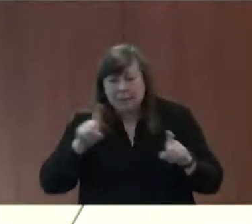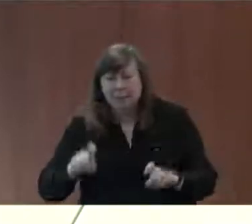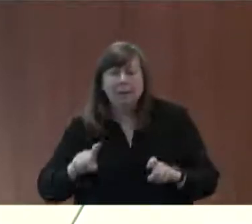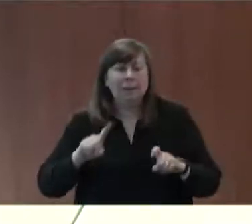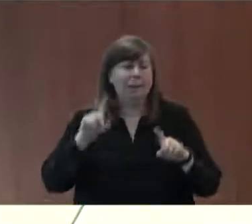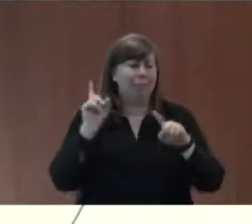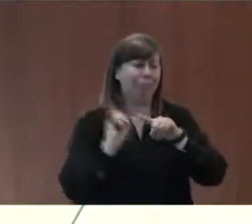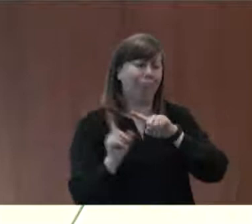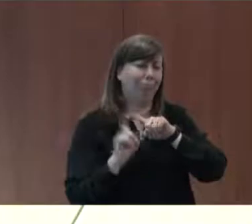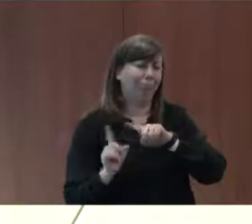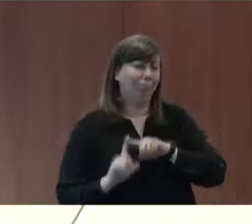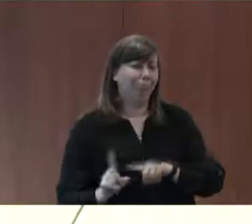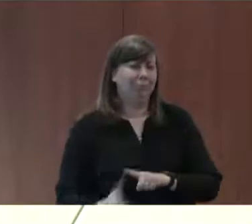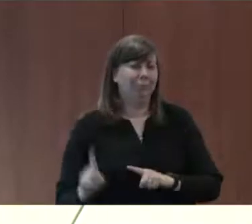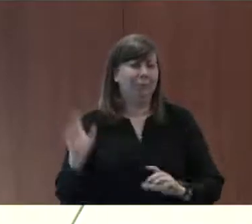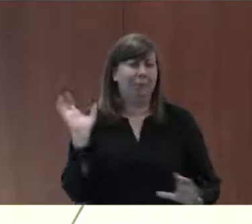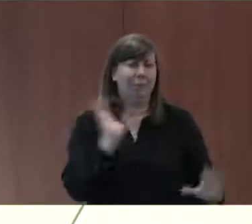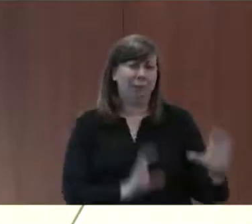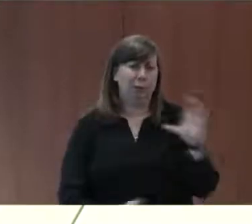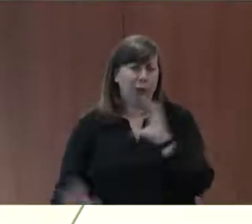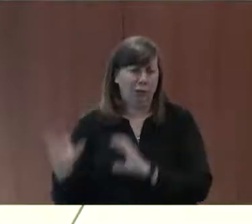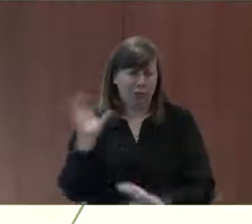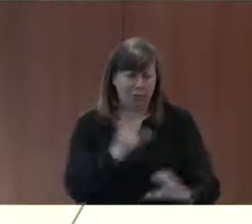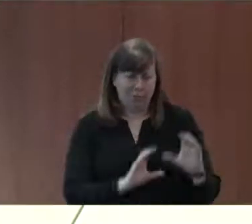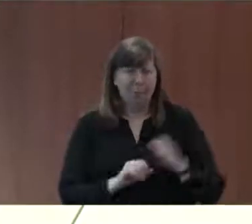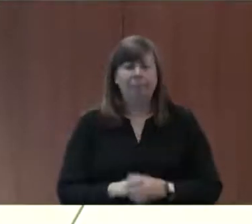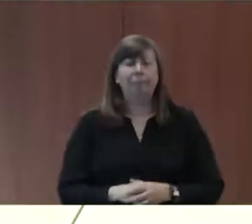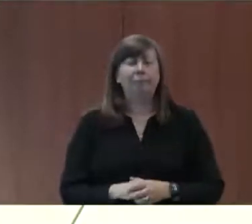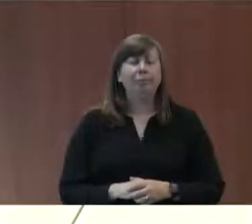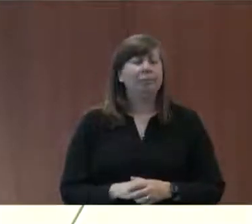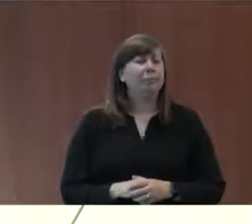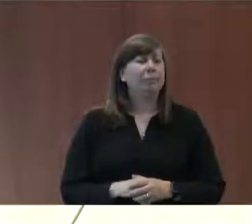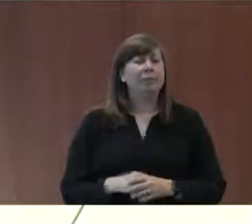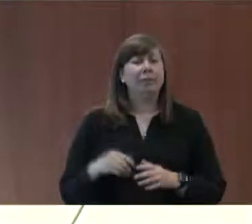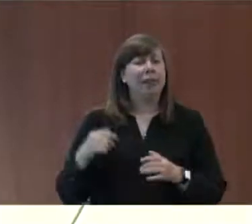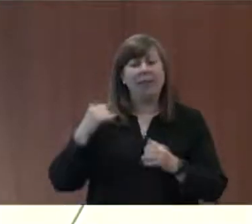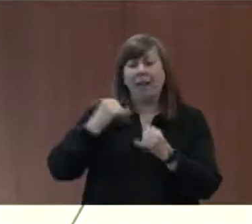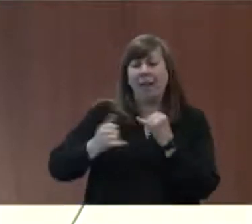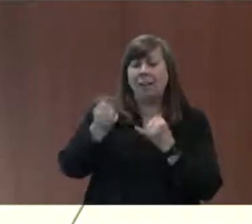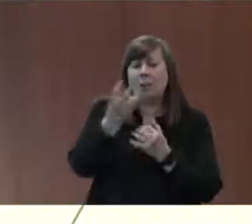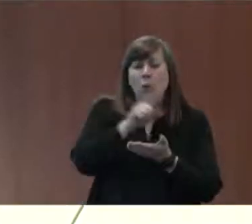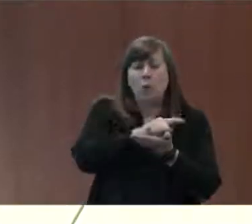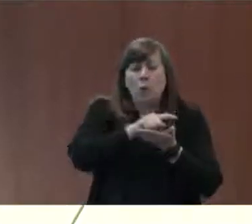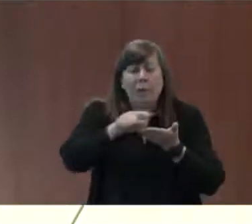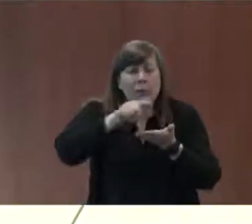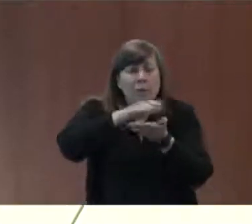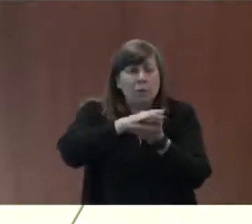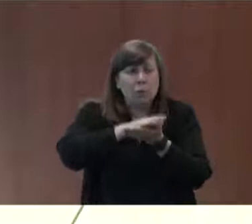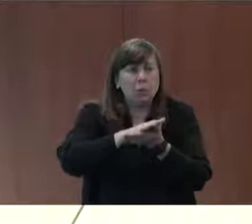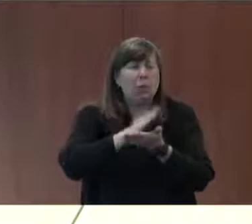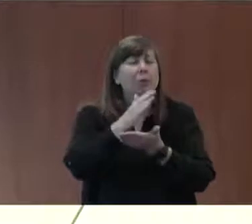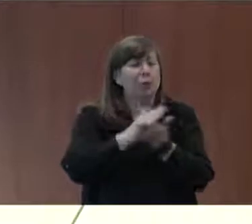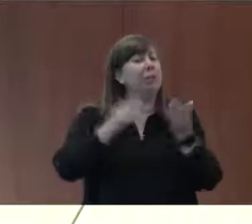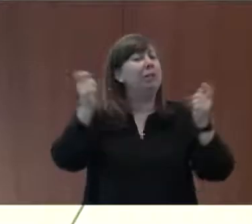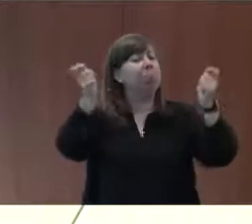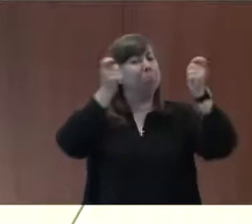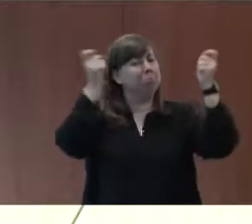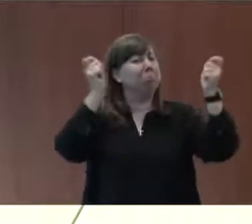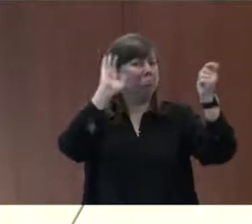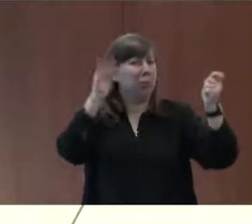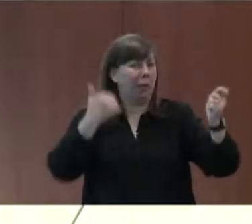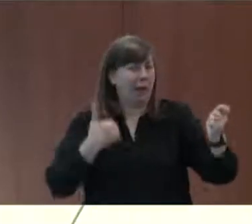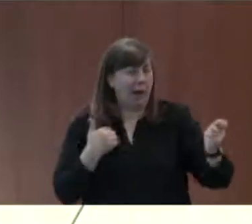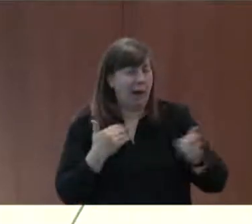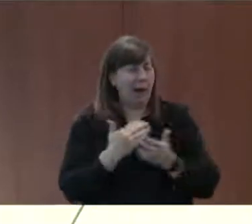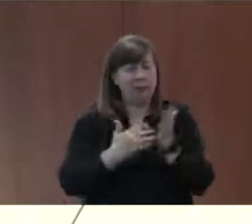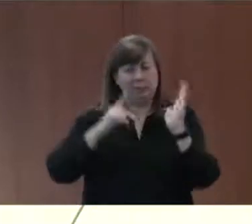all sorts of exploration. Peppered throughout the last few weeks of schools, yep, there's going to be some celebration and